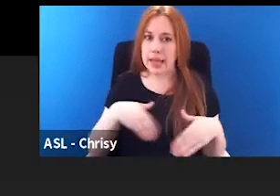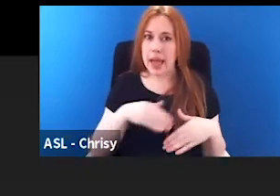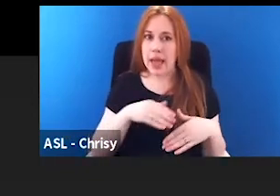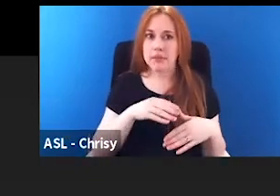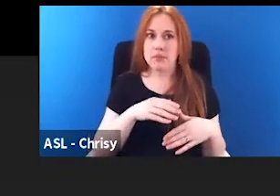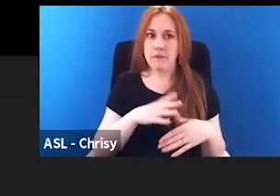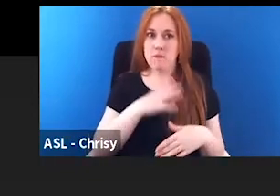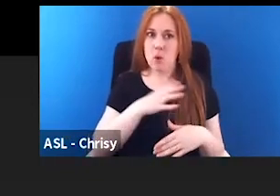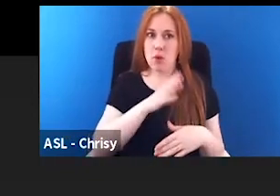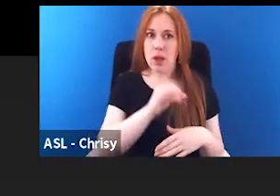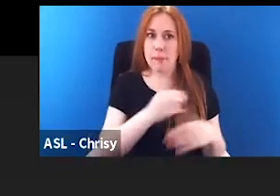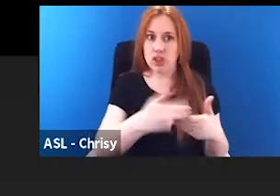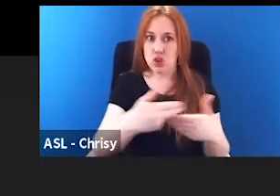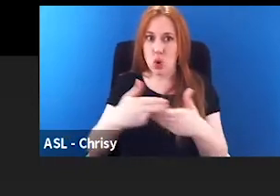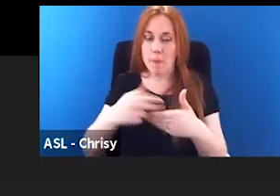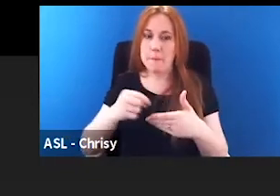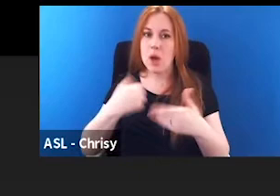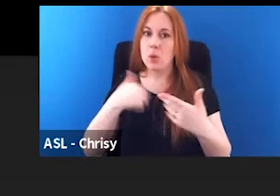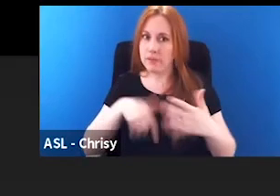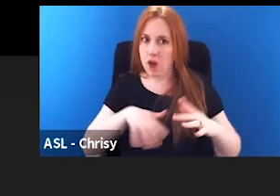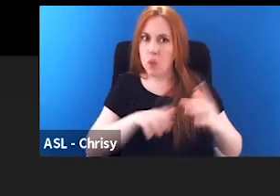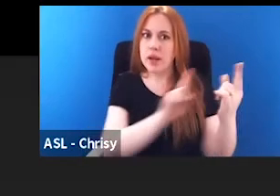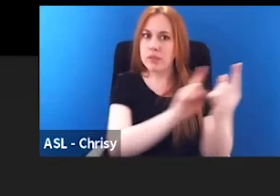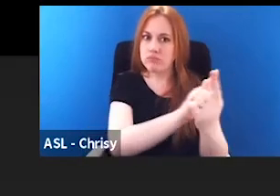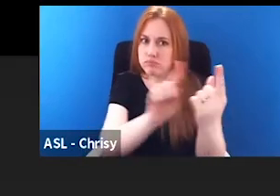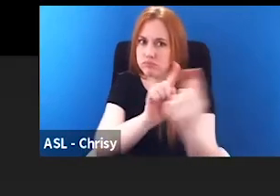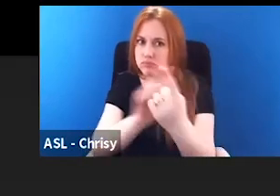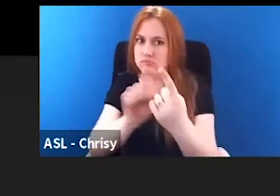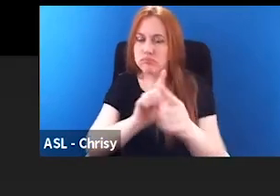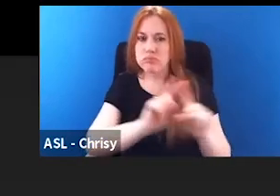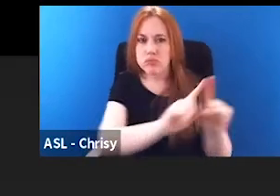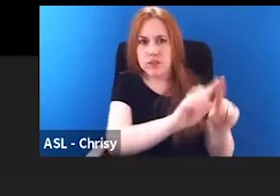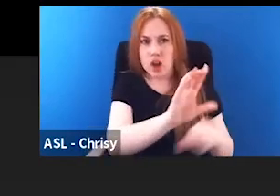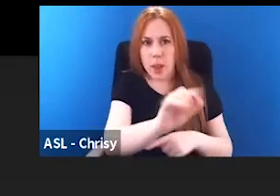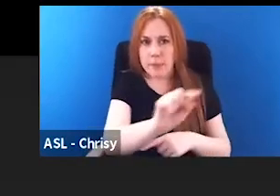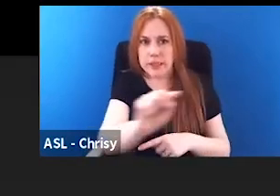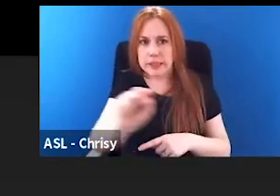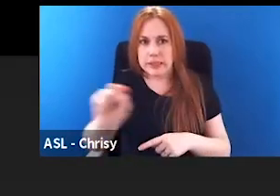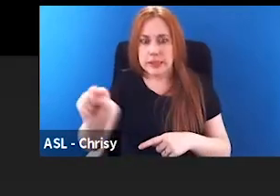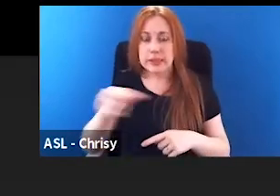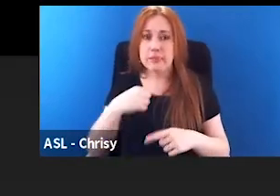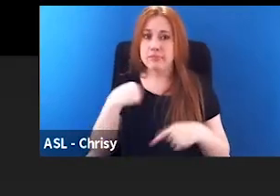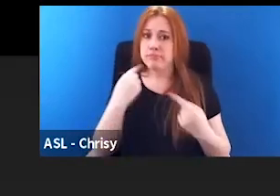have gone out into the community and talked to the companies within the industry and have a lot of amazing